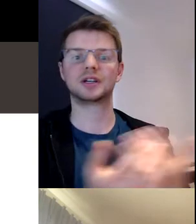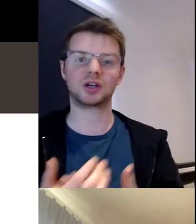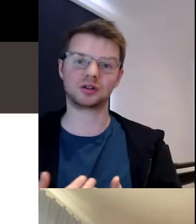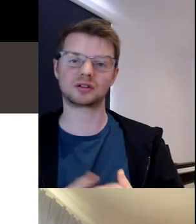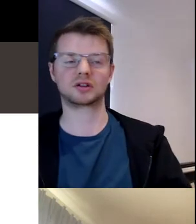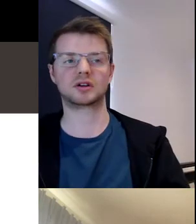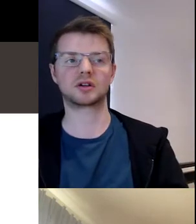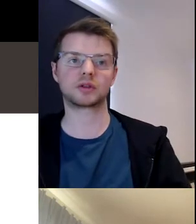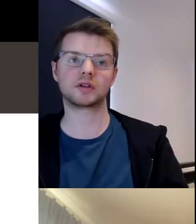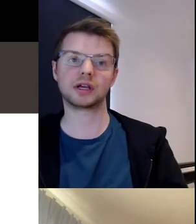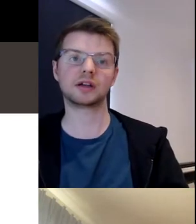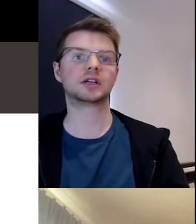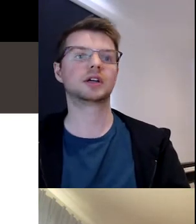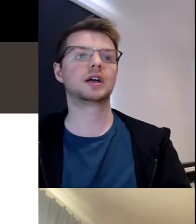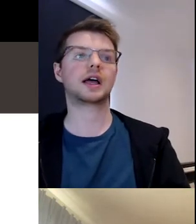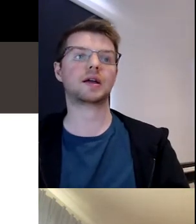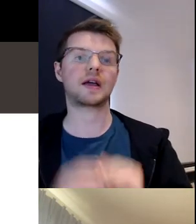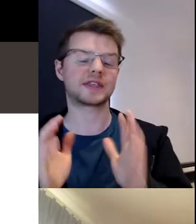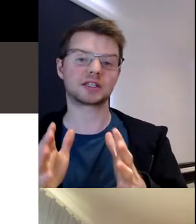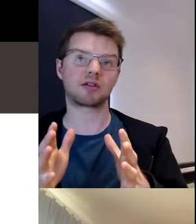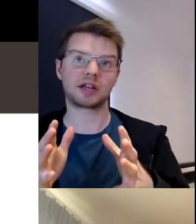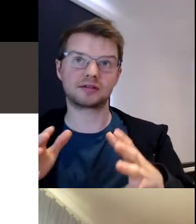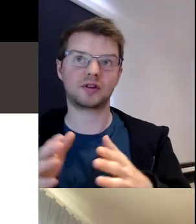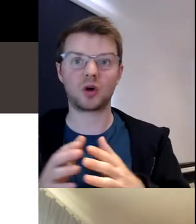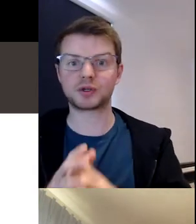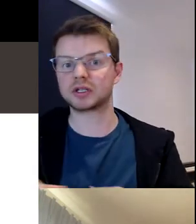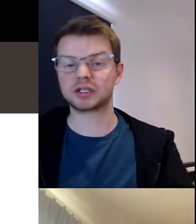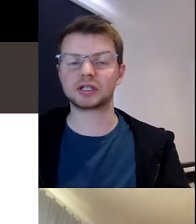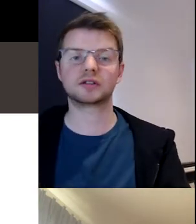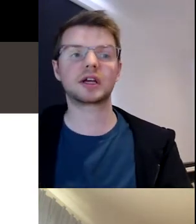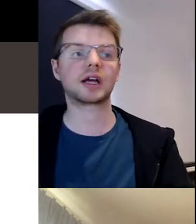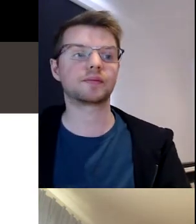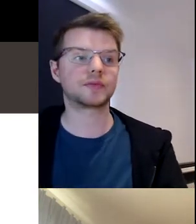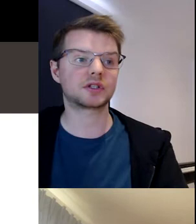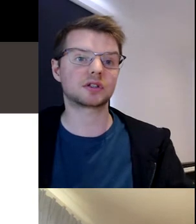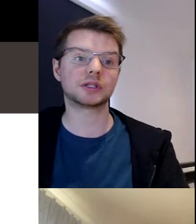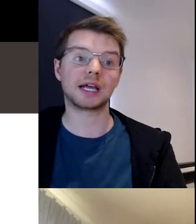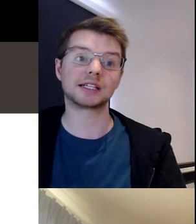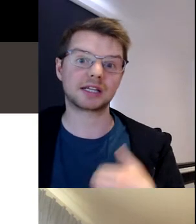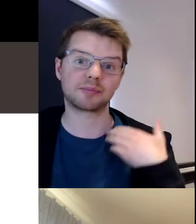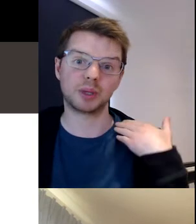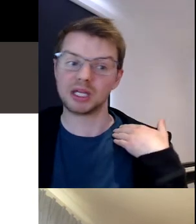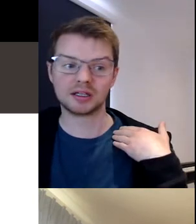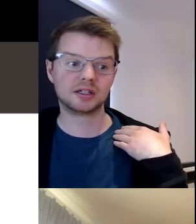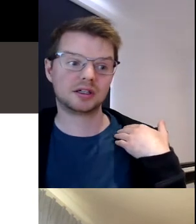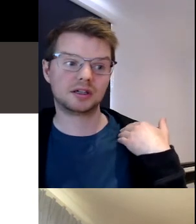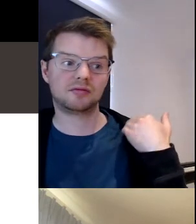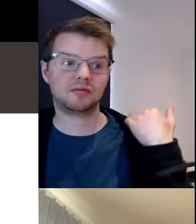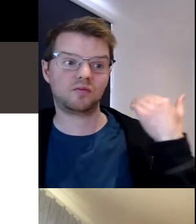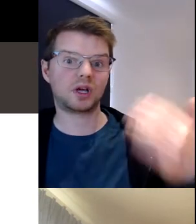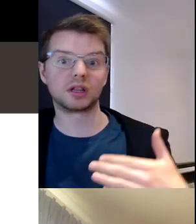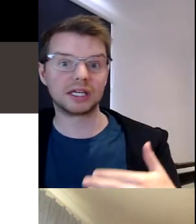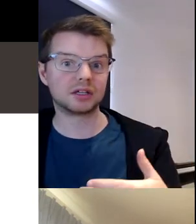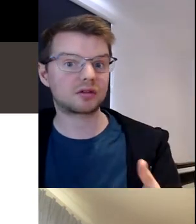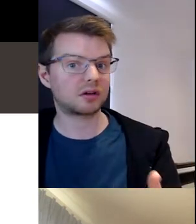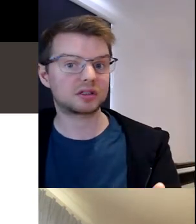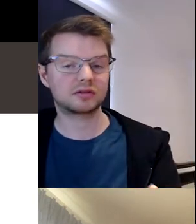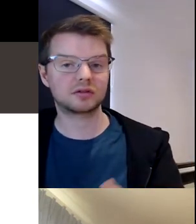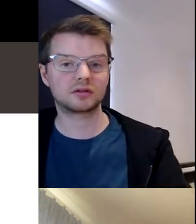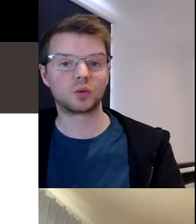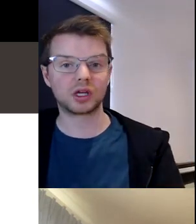come along with you there. And this is a great opportunity to start doing that and to kind of be a